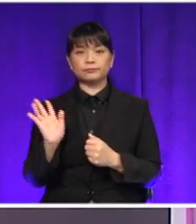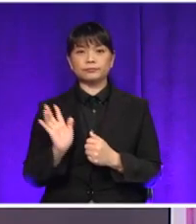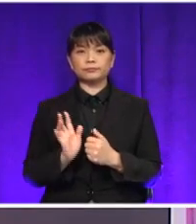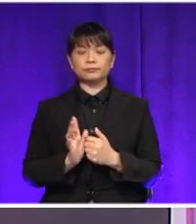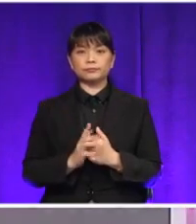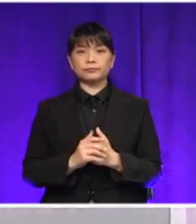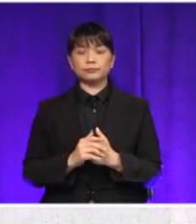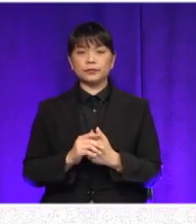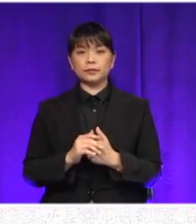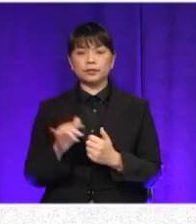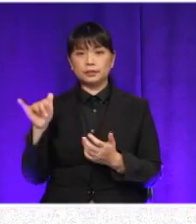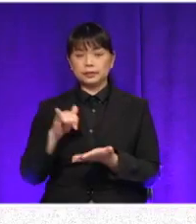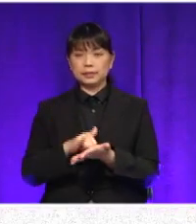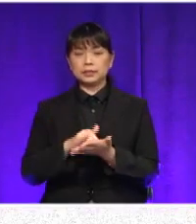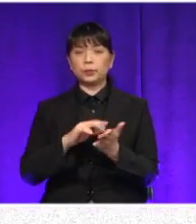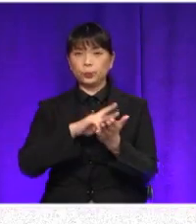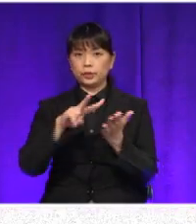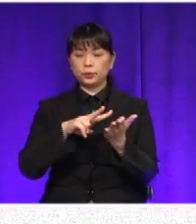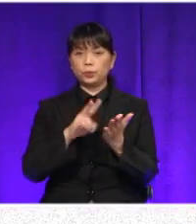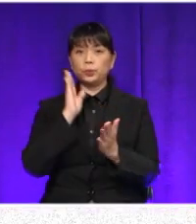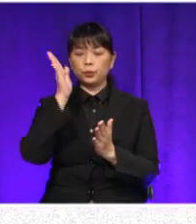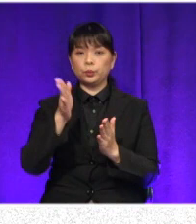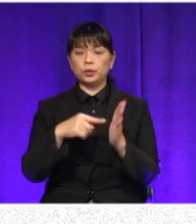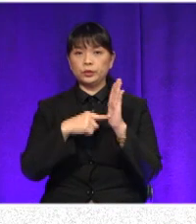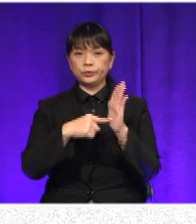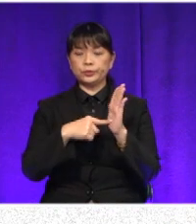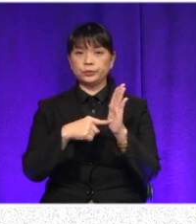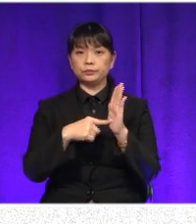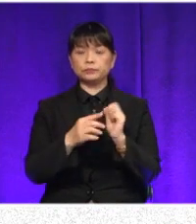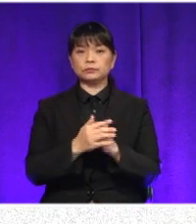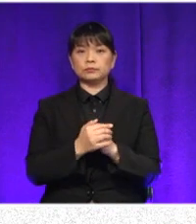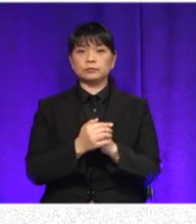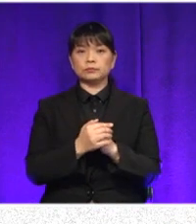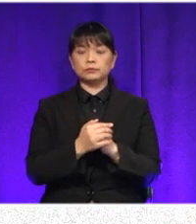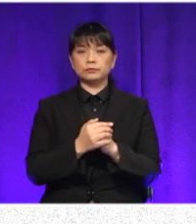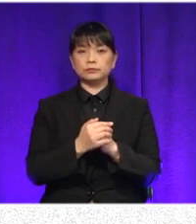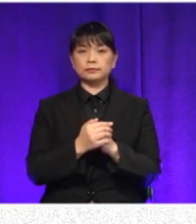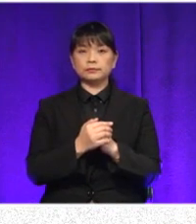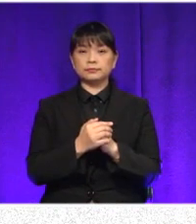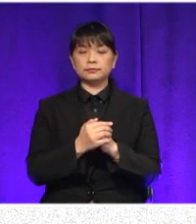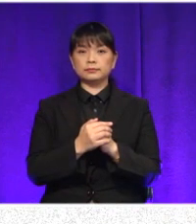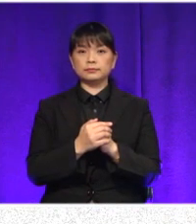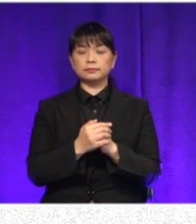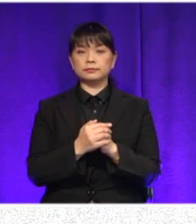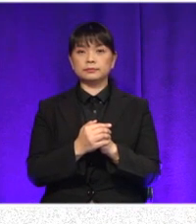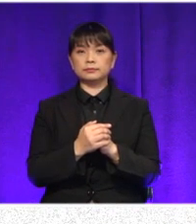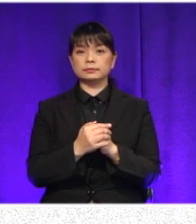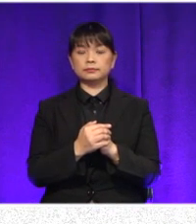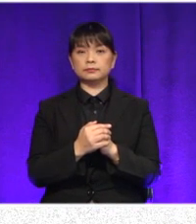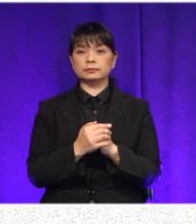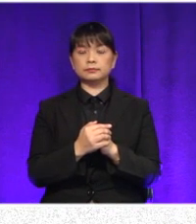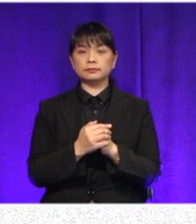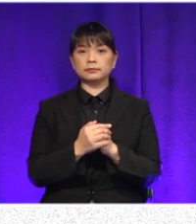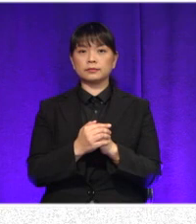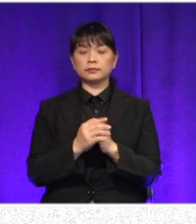This video will show B2 and B1 candidates answering part 3. Alright, let's begin